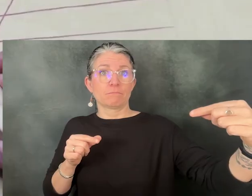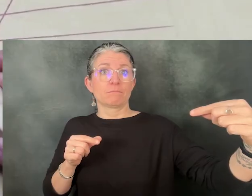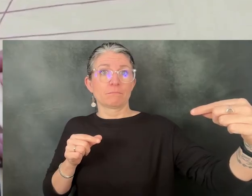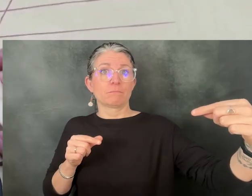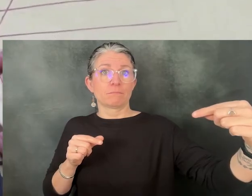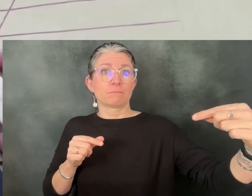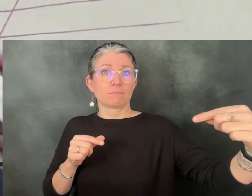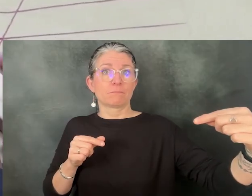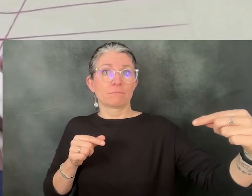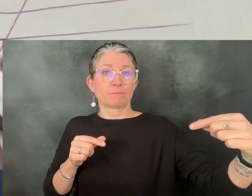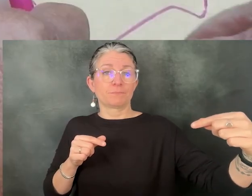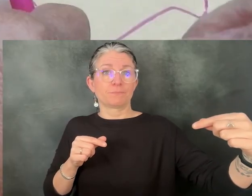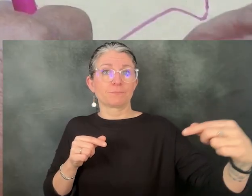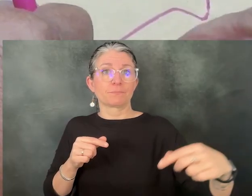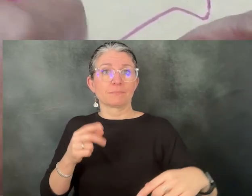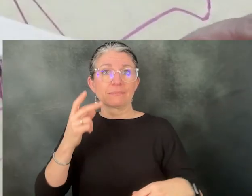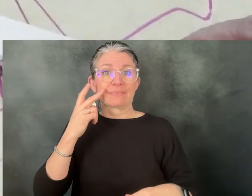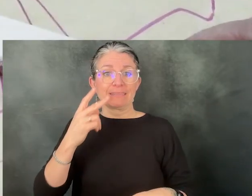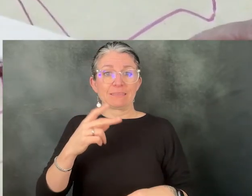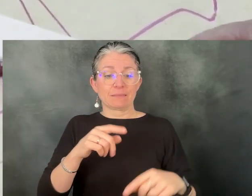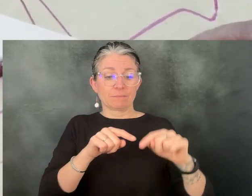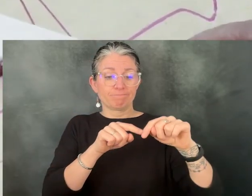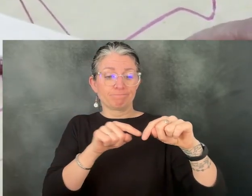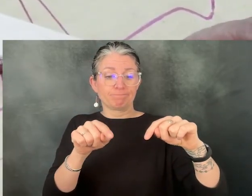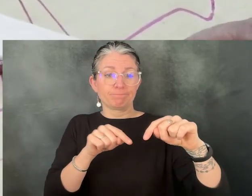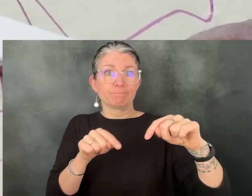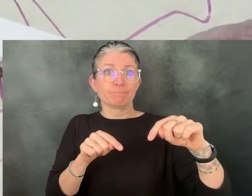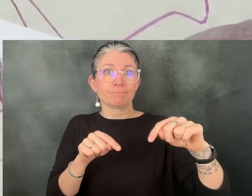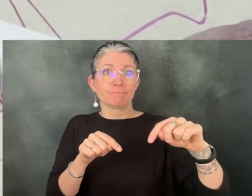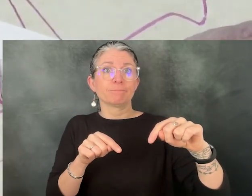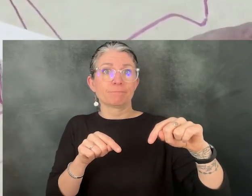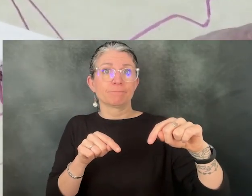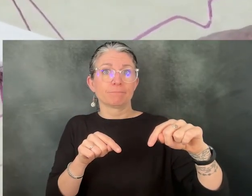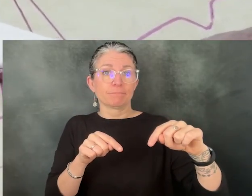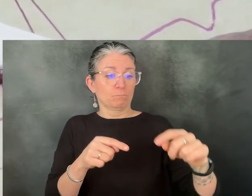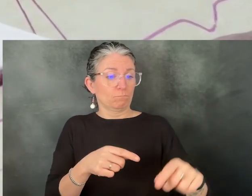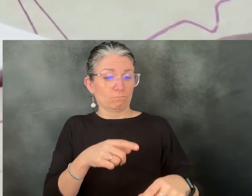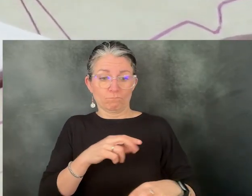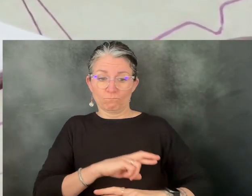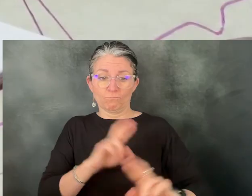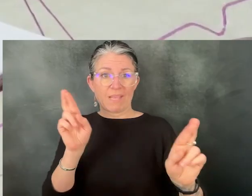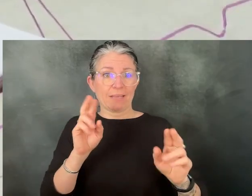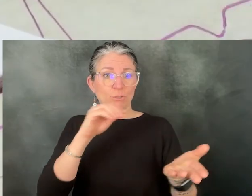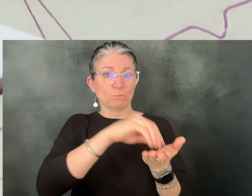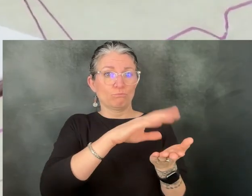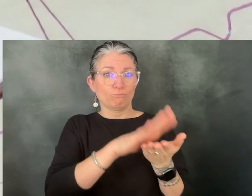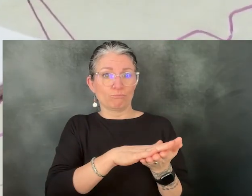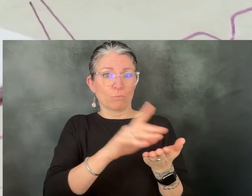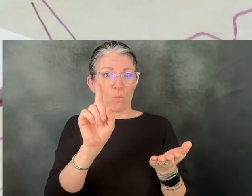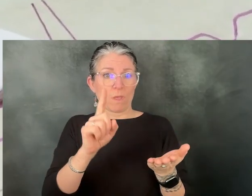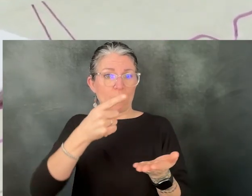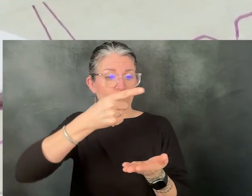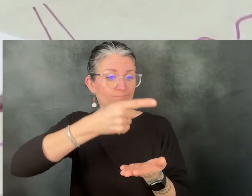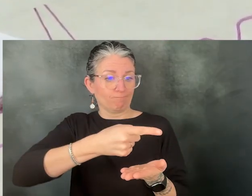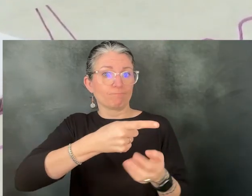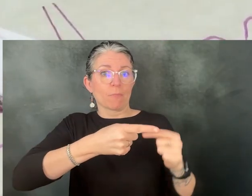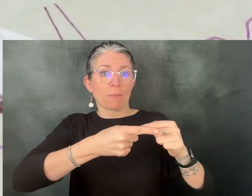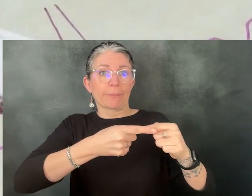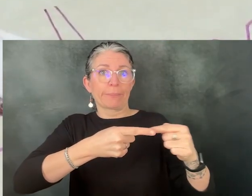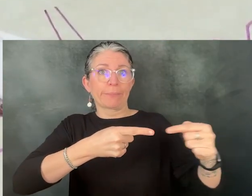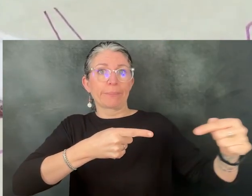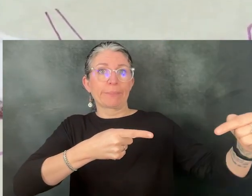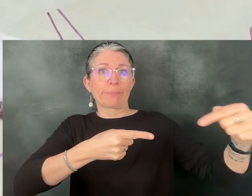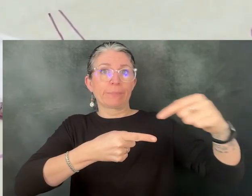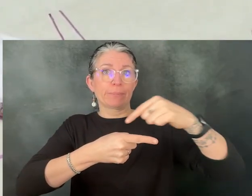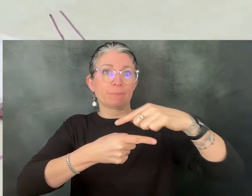our points. My ticking stick is in place to plot my first point. So I'm going to go down here to the end and